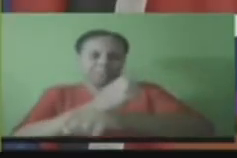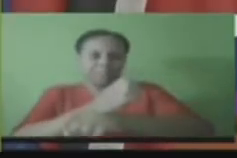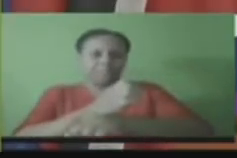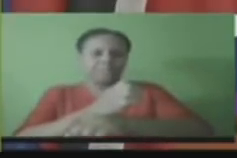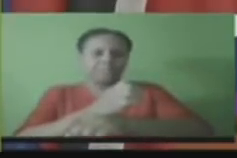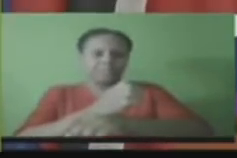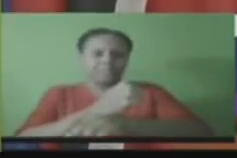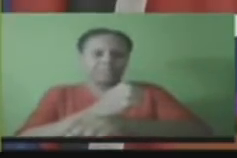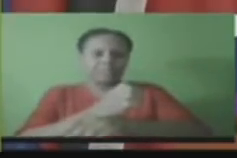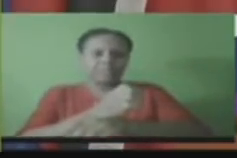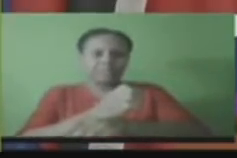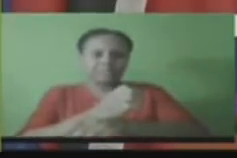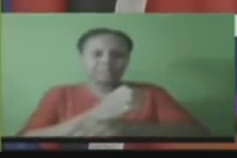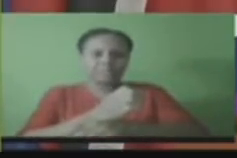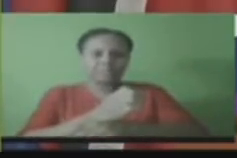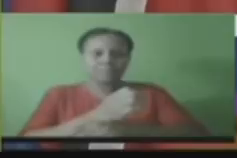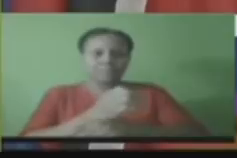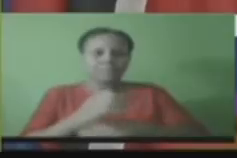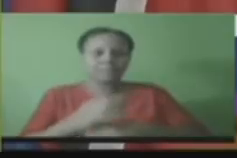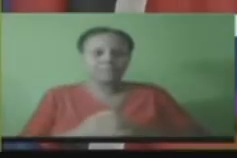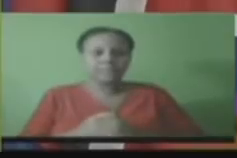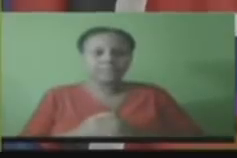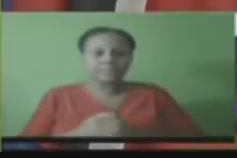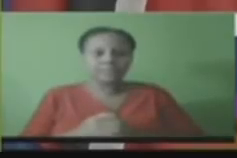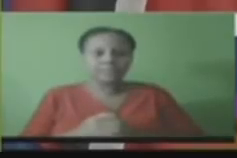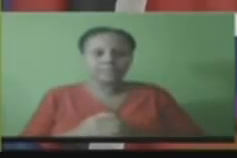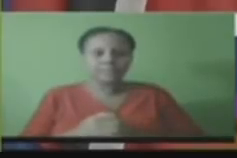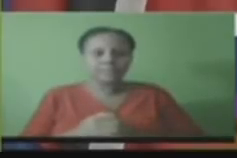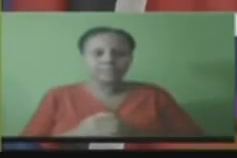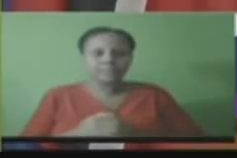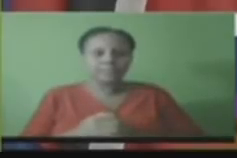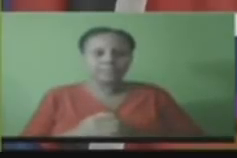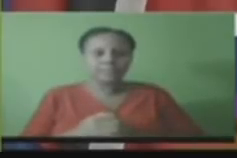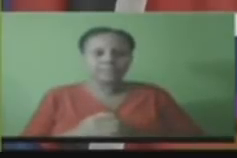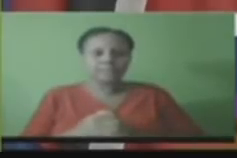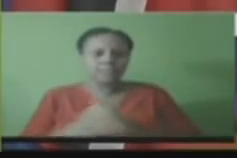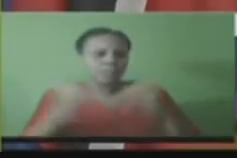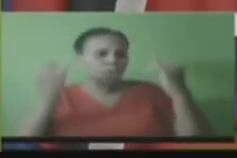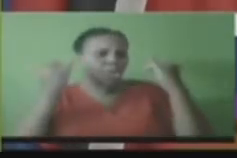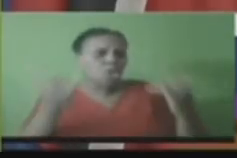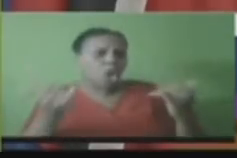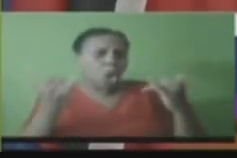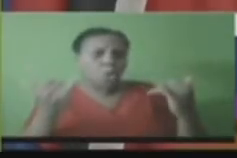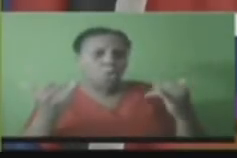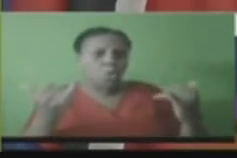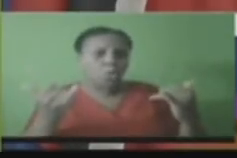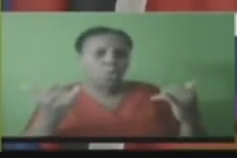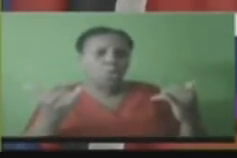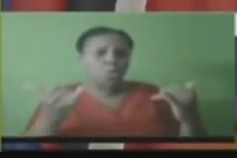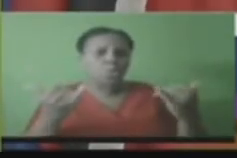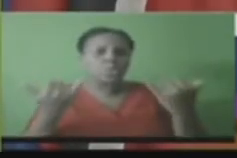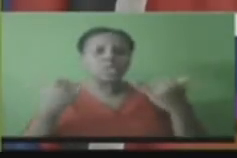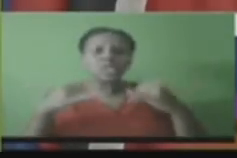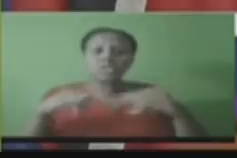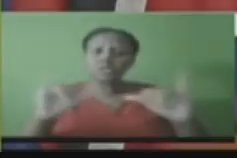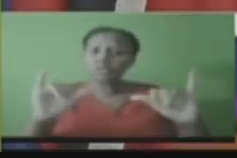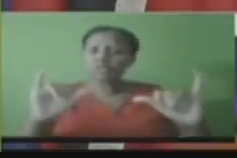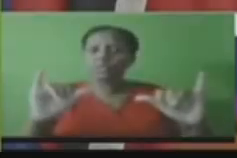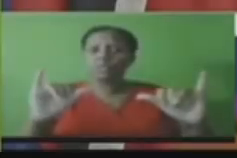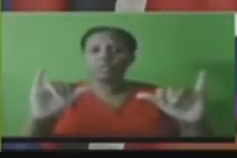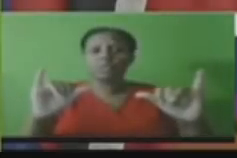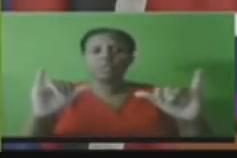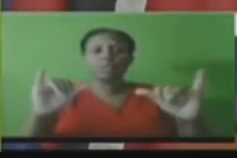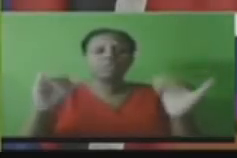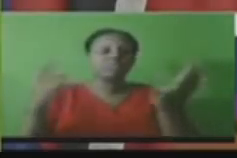global environment, and at this stage, as that statement said, we continue to be in very serious discussions with